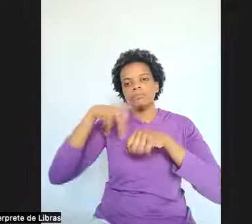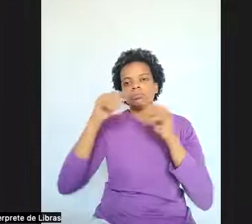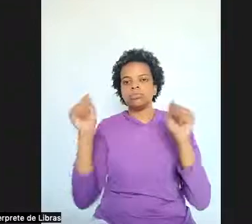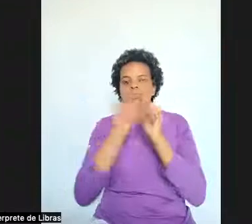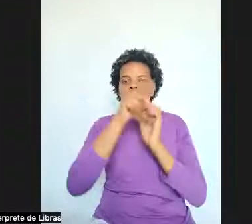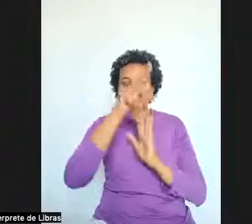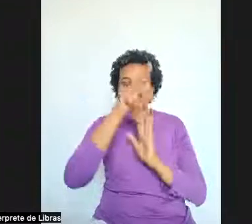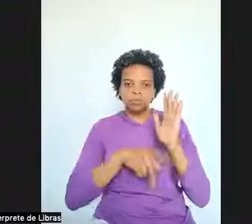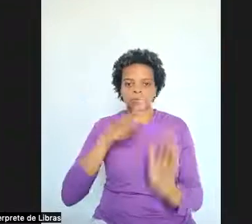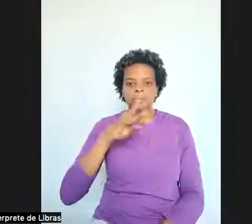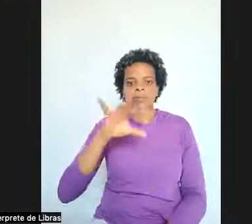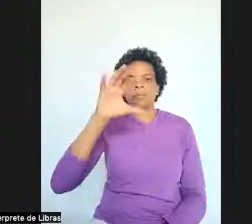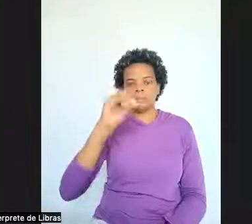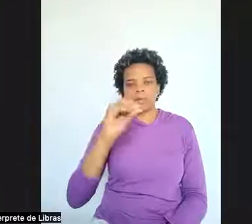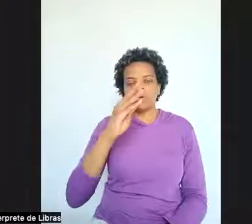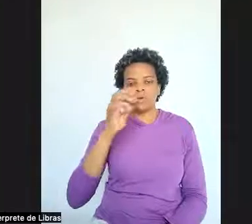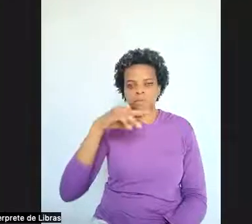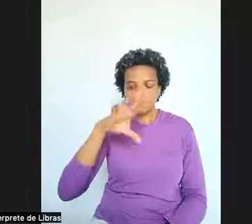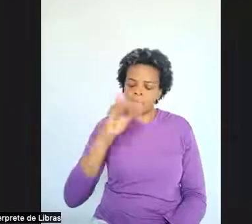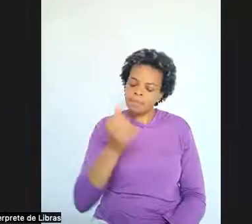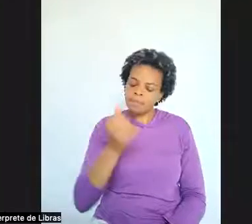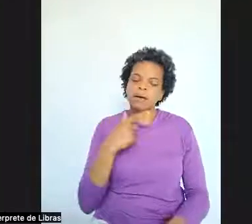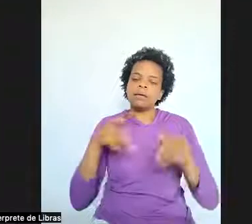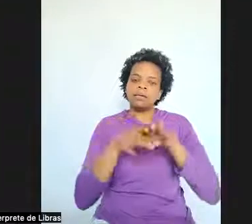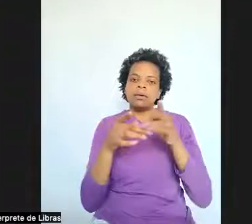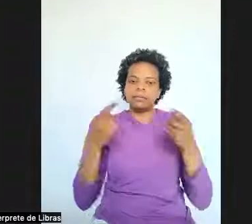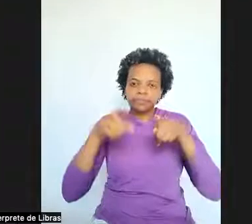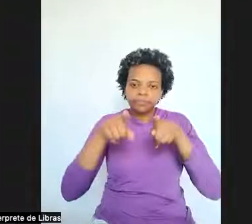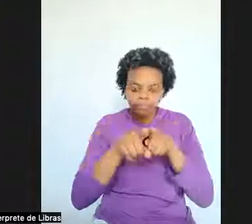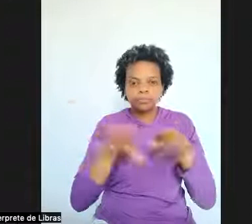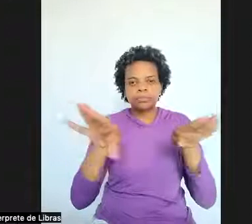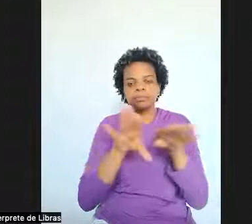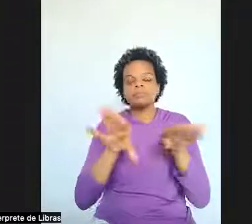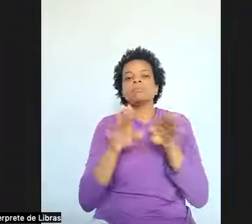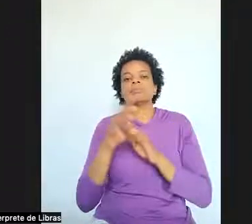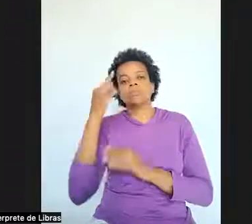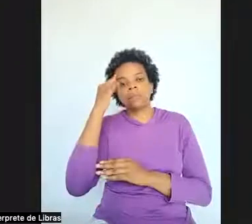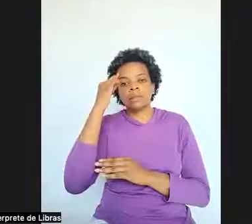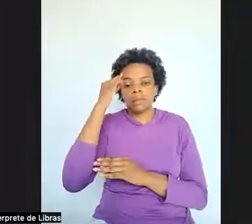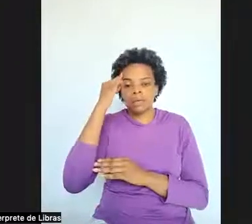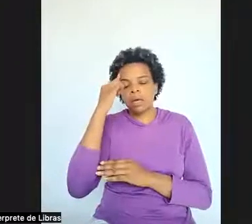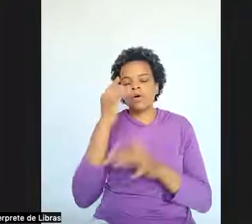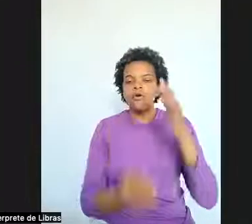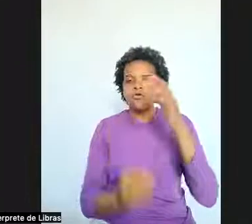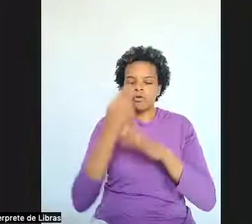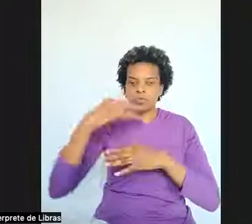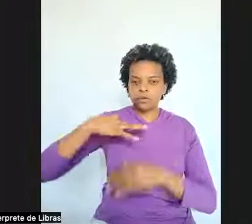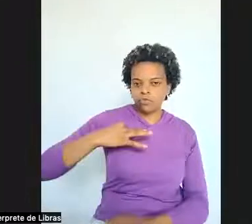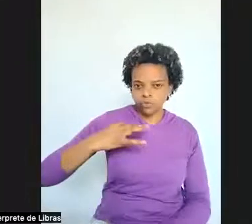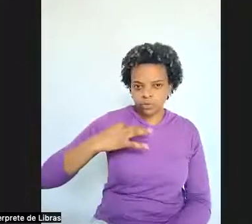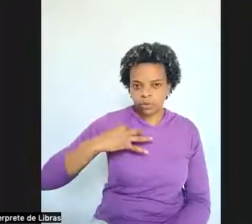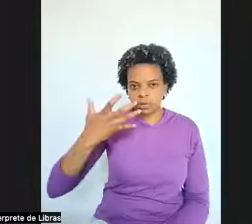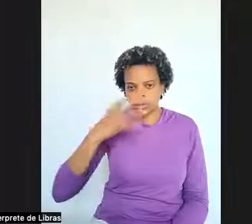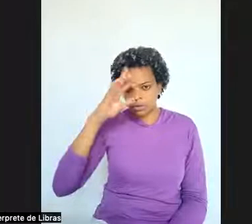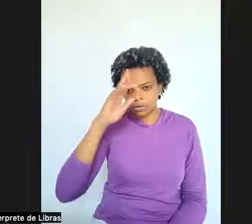national action with the Biomar projects and also partners that want to be engaged. So we have a preparation